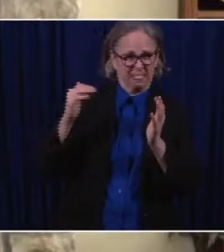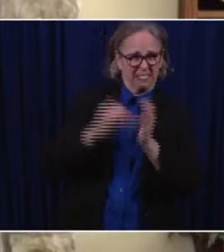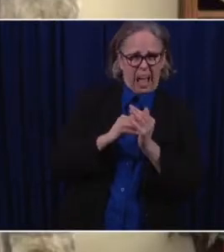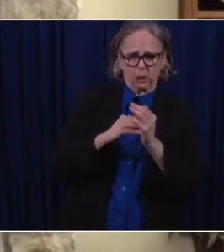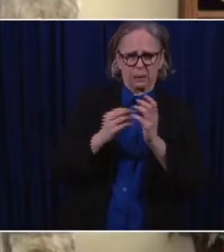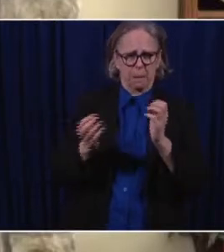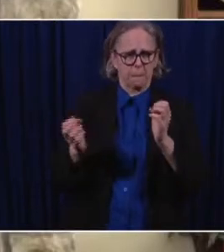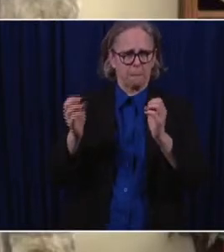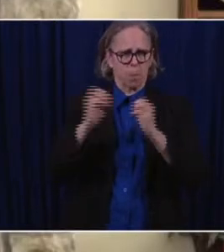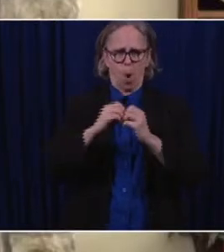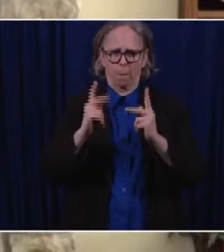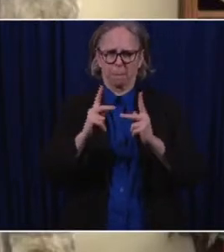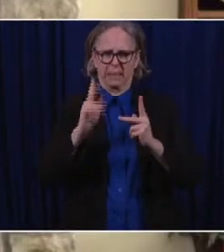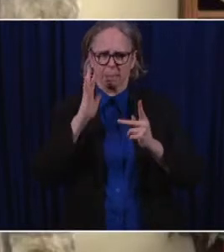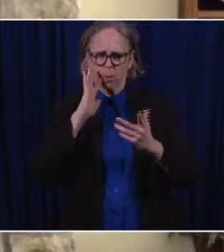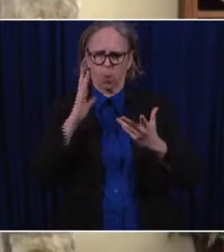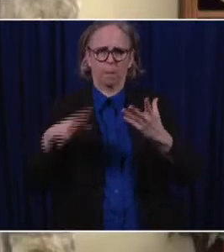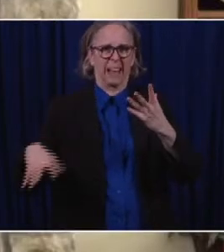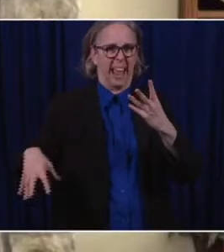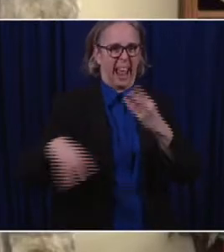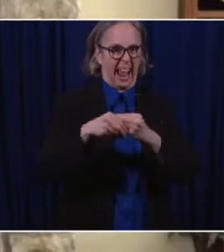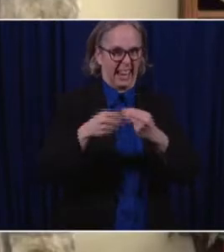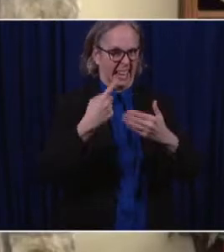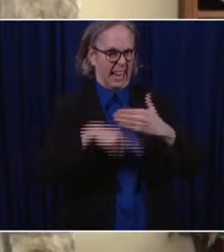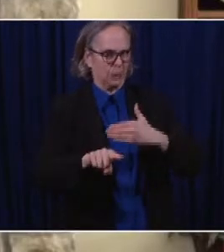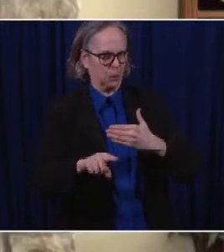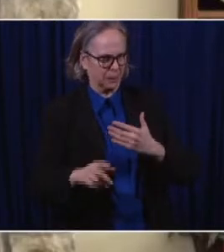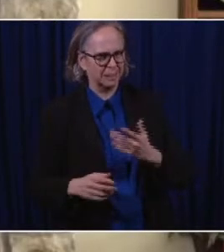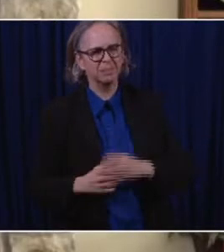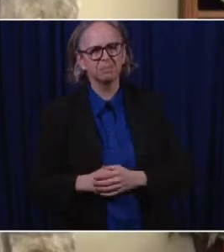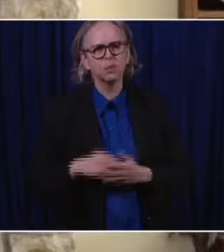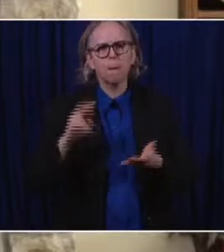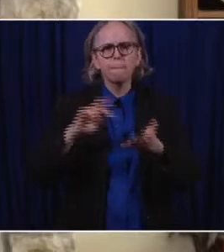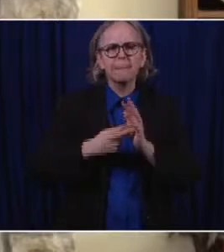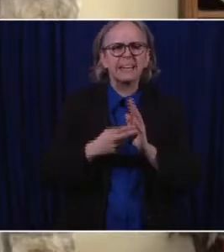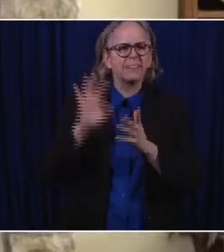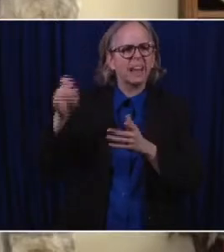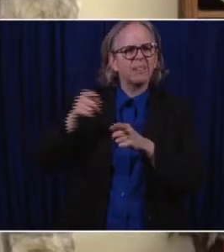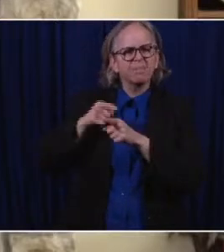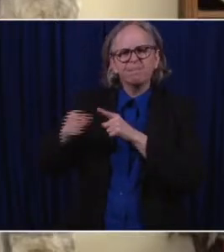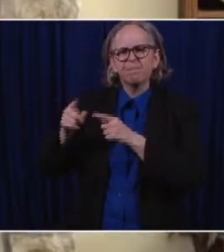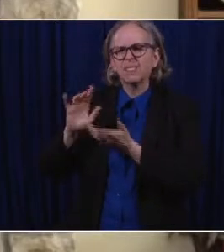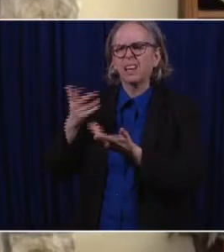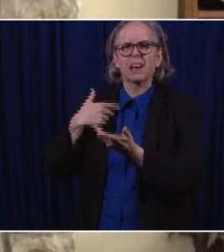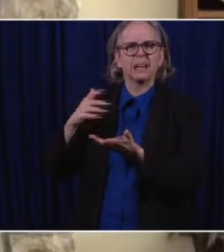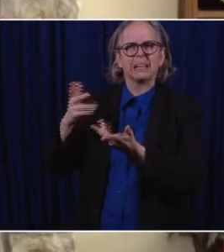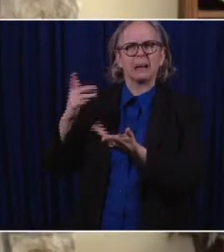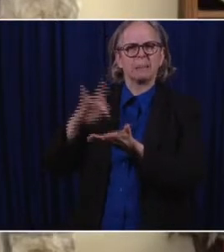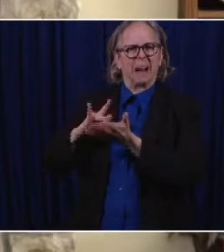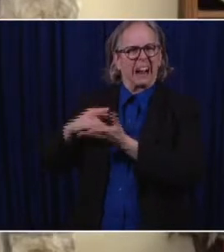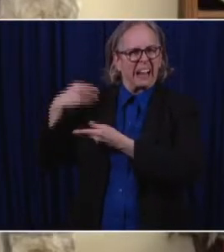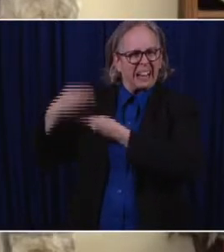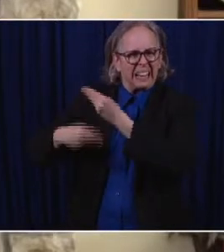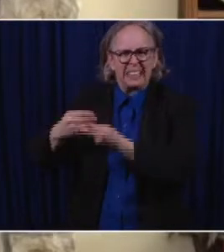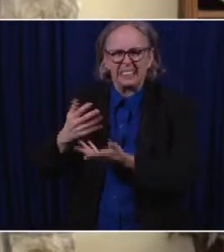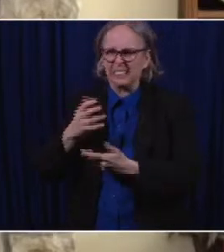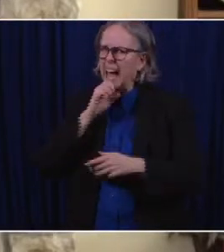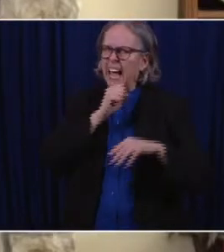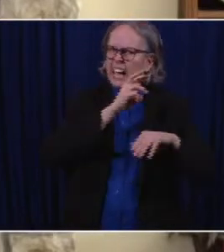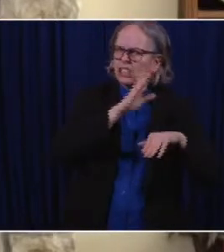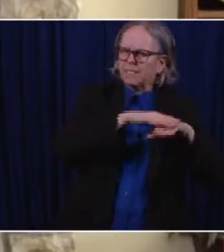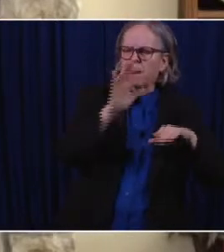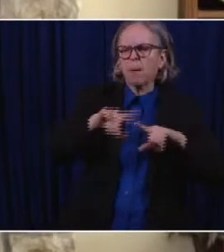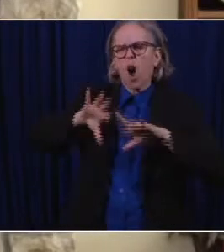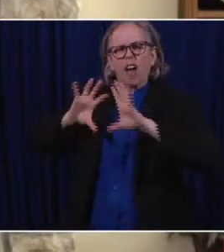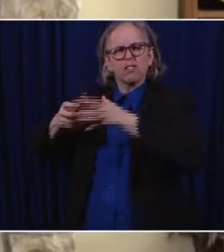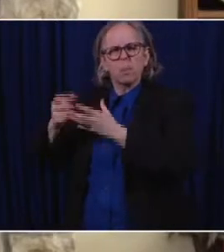fragile, people who have medical conditions who are not 65 yet, so they don't qualify on age, but they